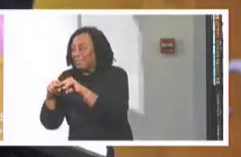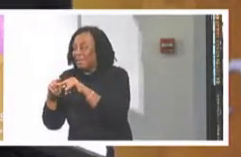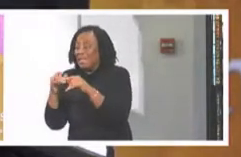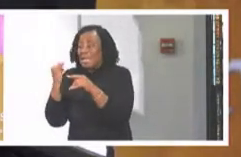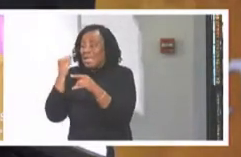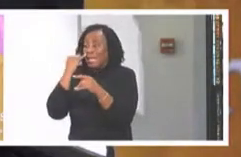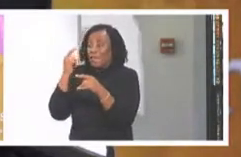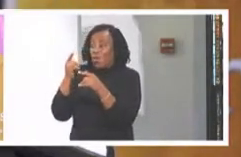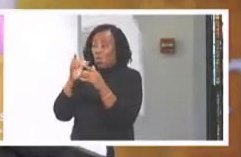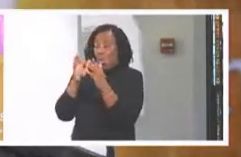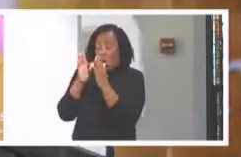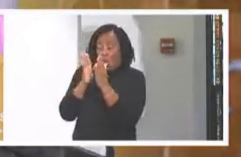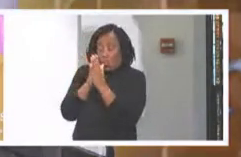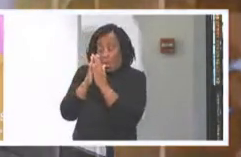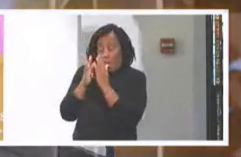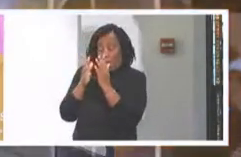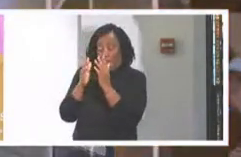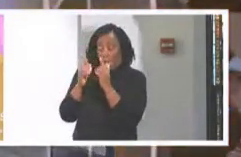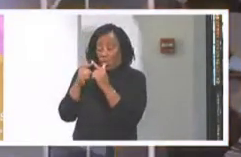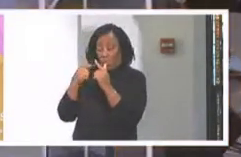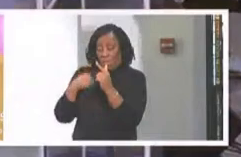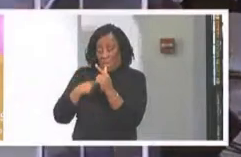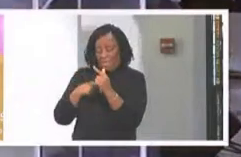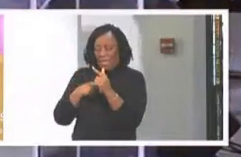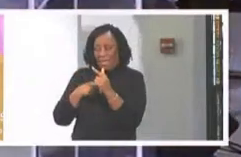me, I'll go before you.